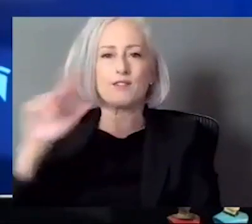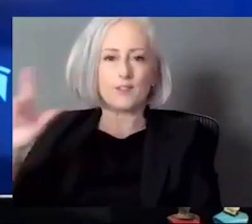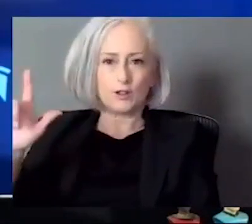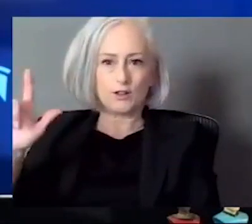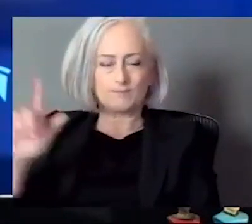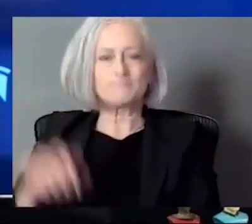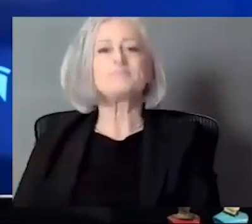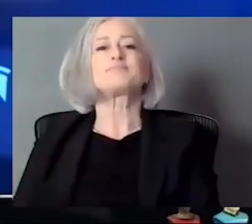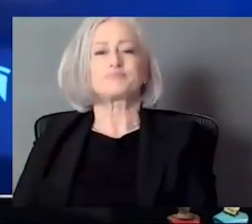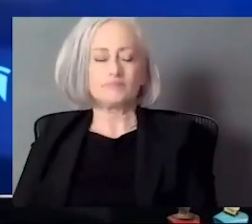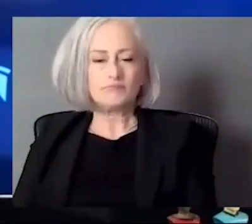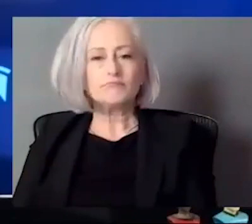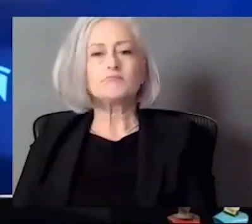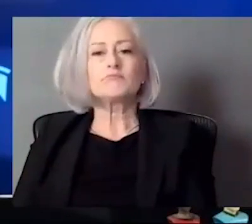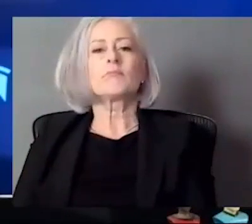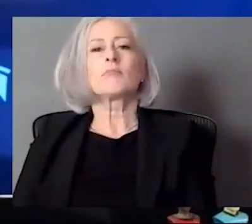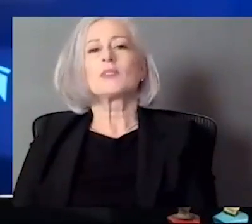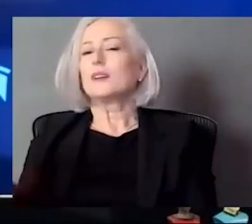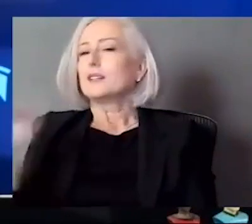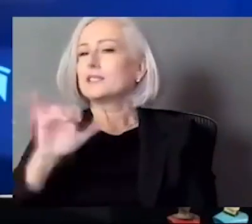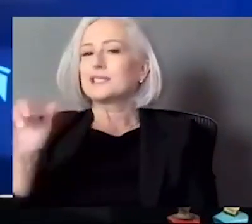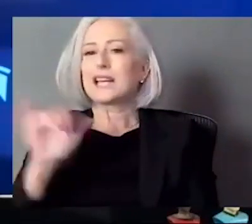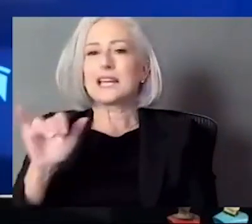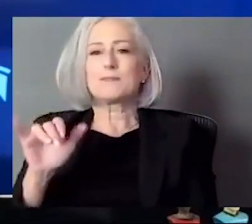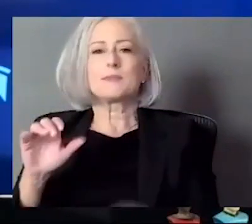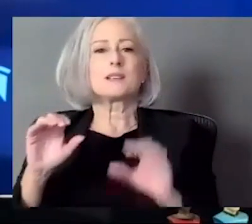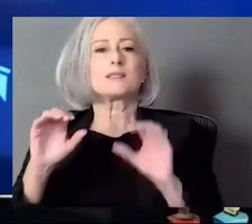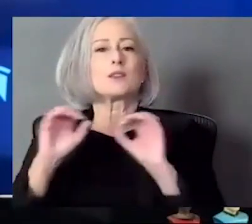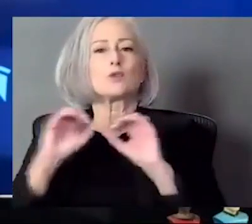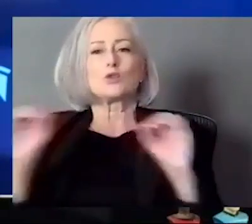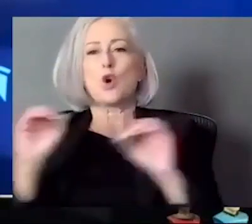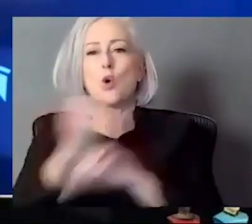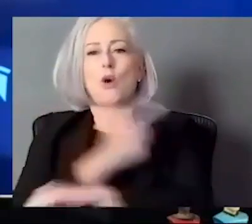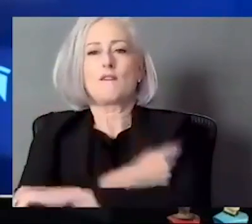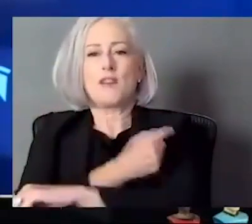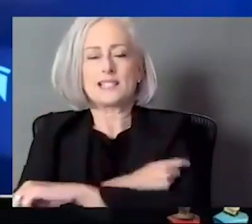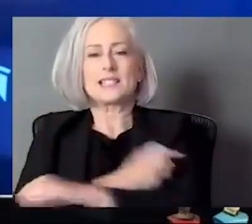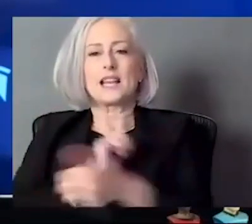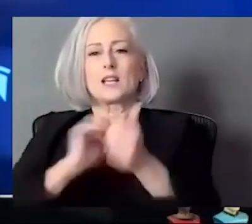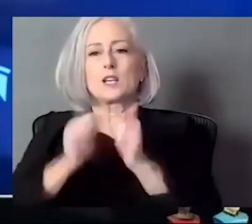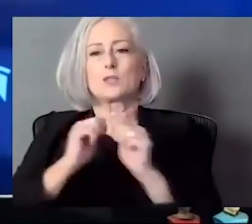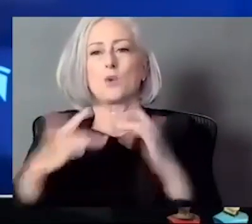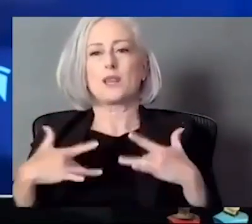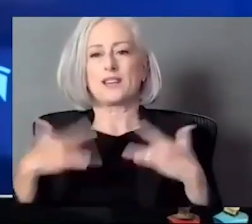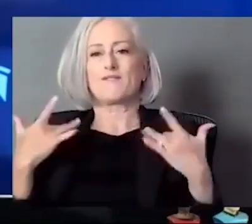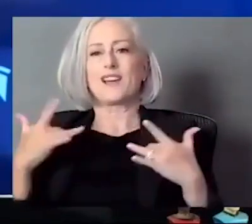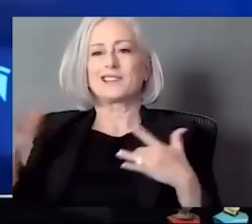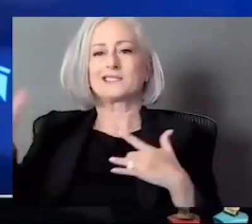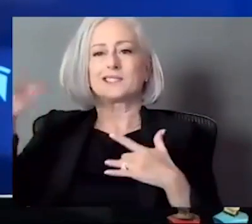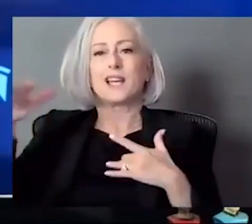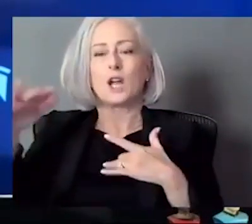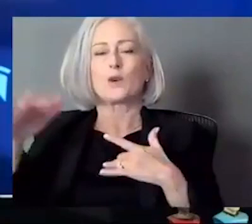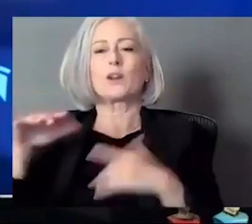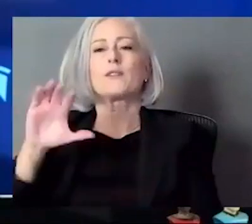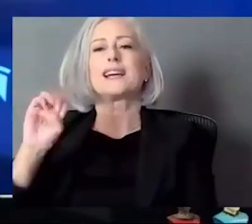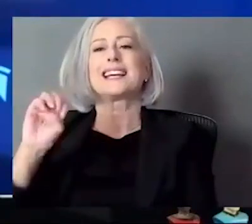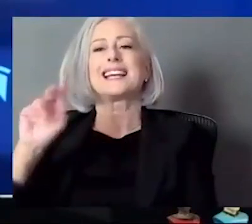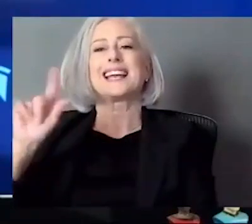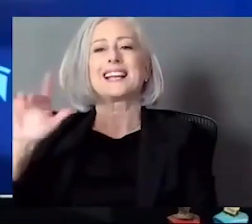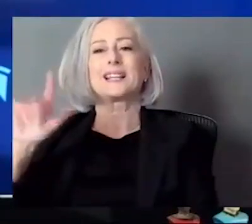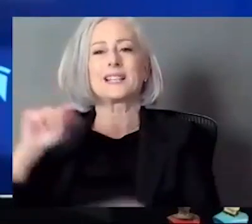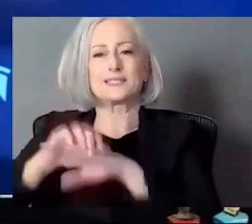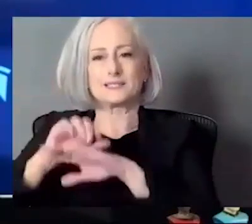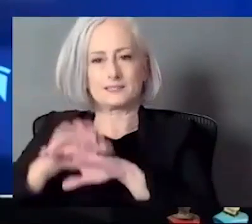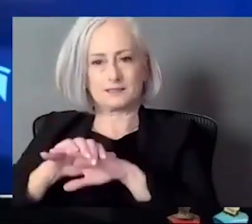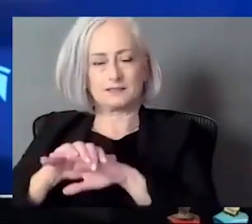unvaccinated sporting events in England being in Europe, I should say, actually. There's more Europe than England, being, and they were talking